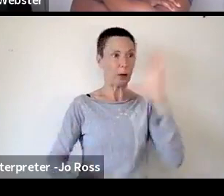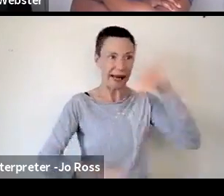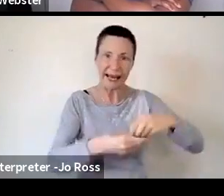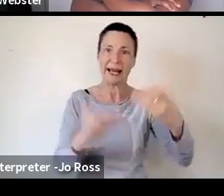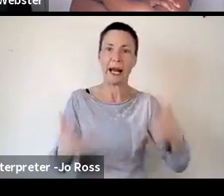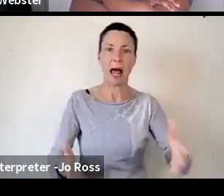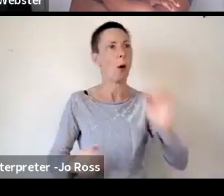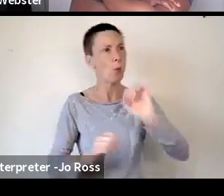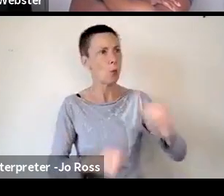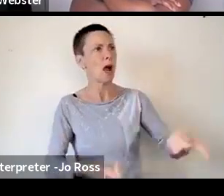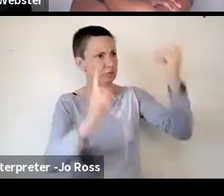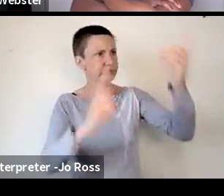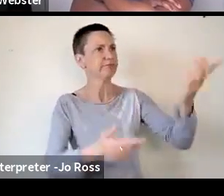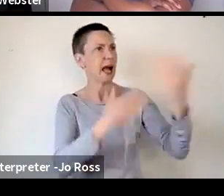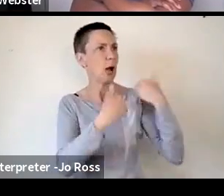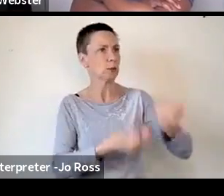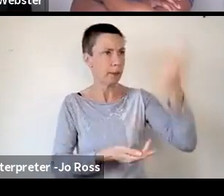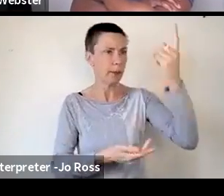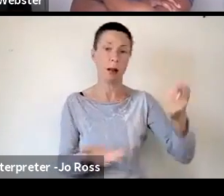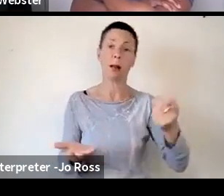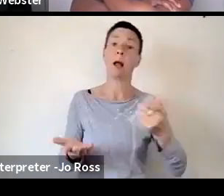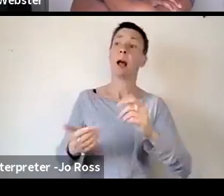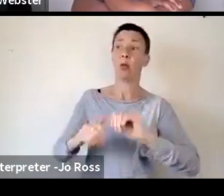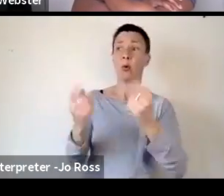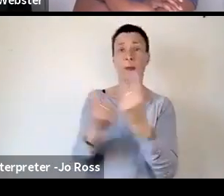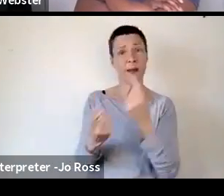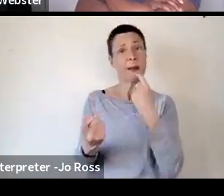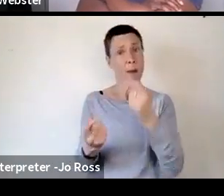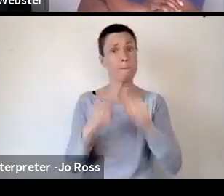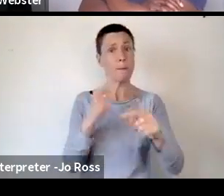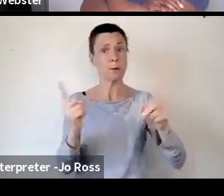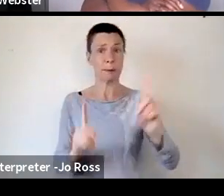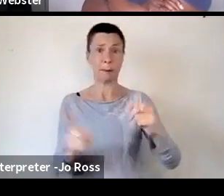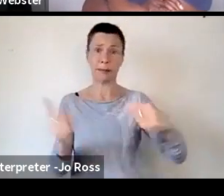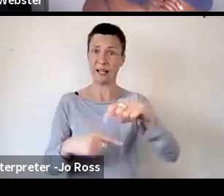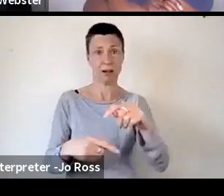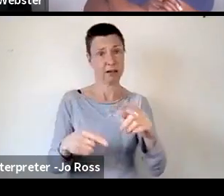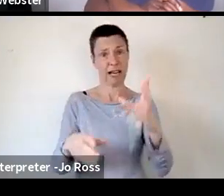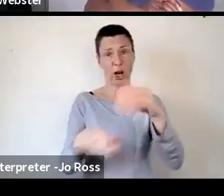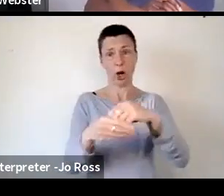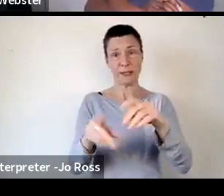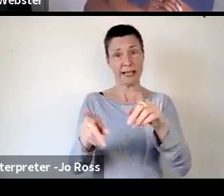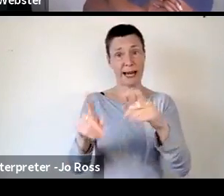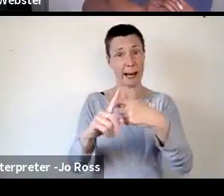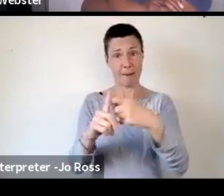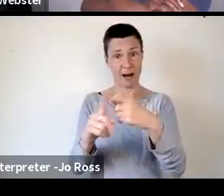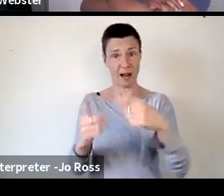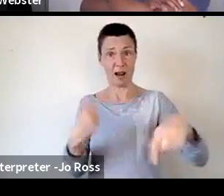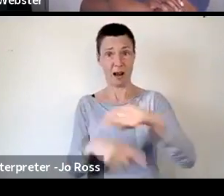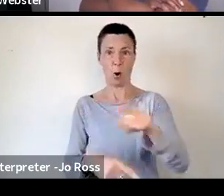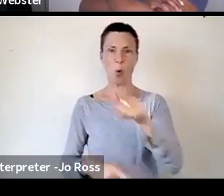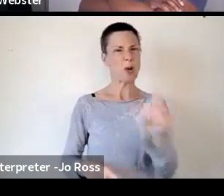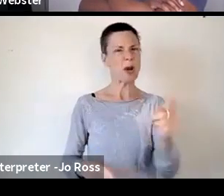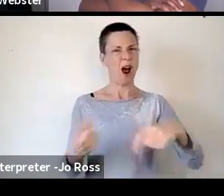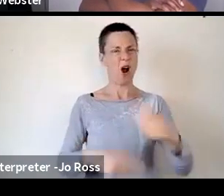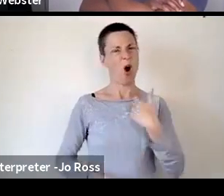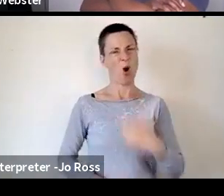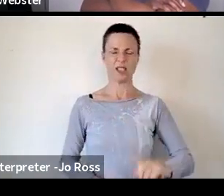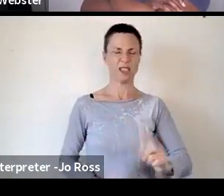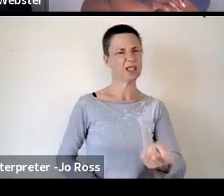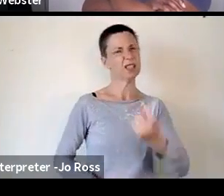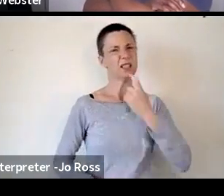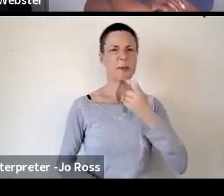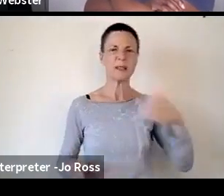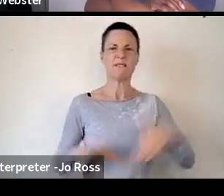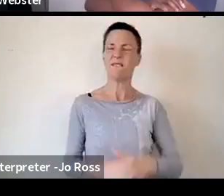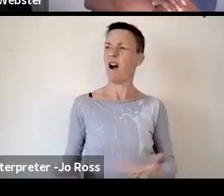people accountable. And the good thing about pretty much everyone in this room, probably you as well, Kimberly, is that we are stubborn as fuck. And we're